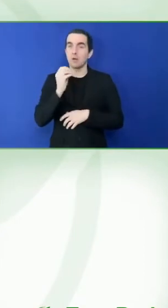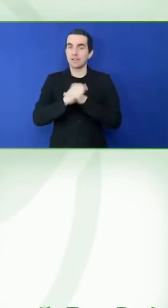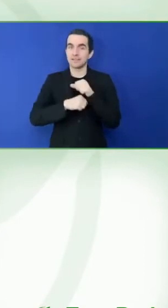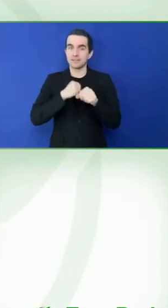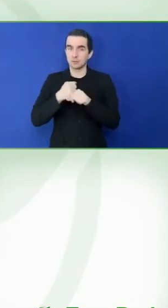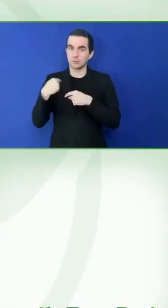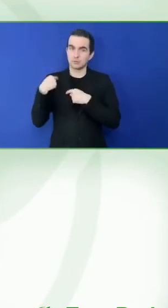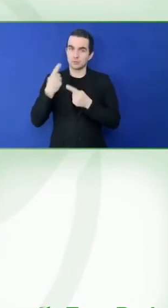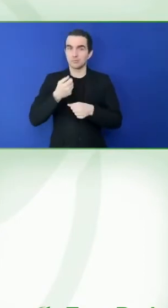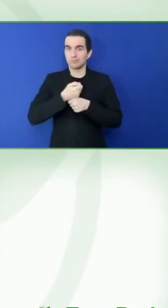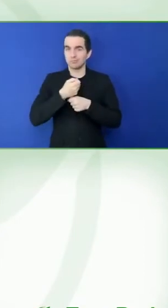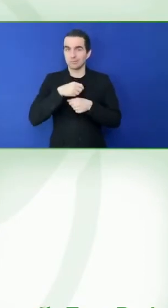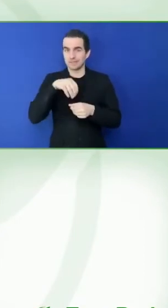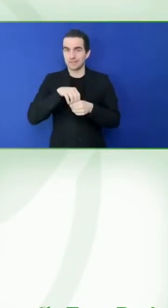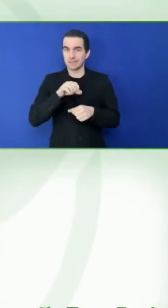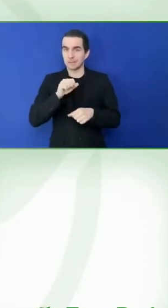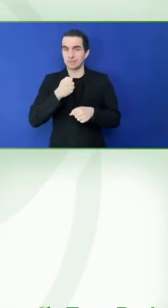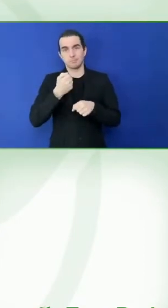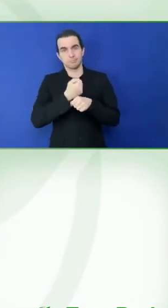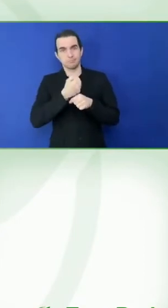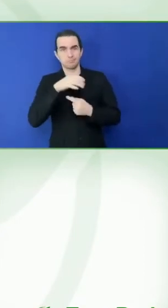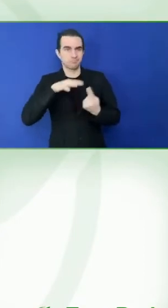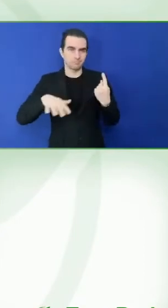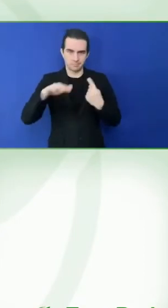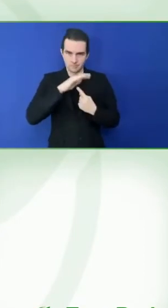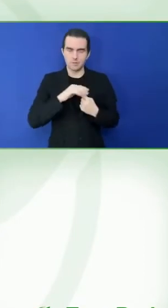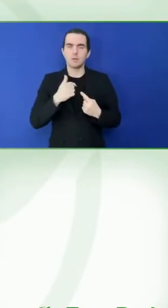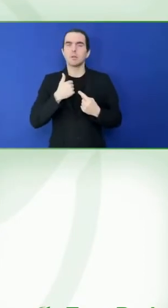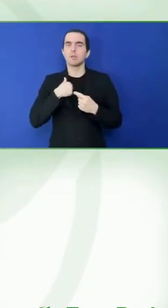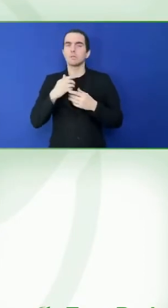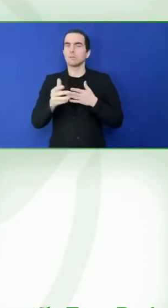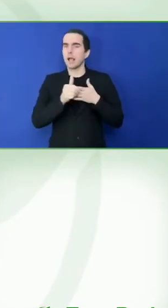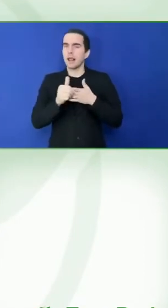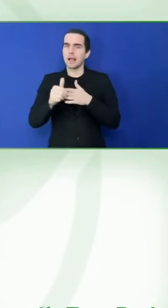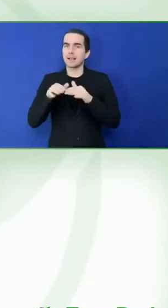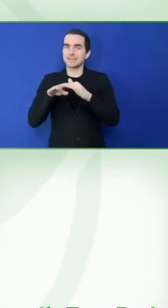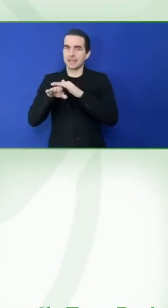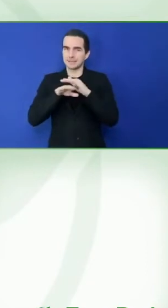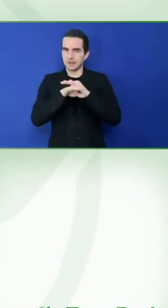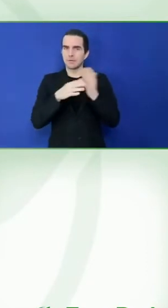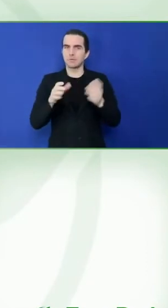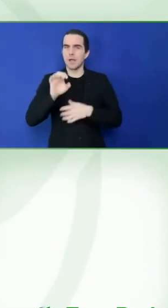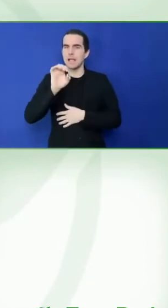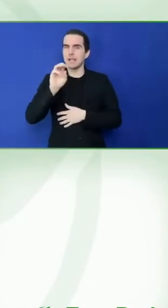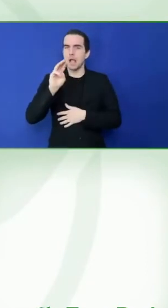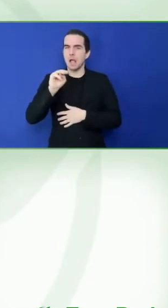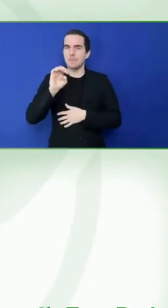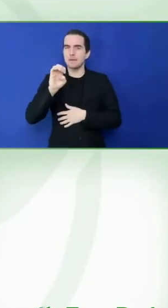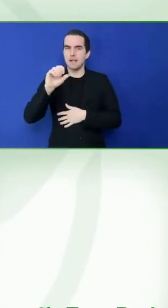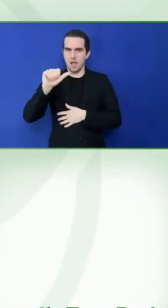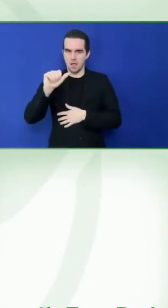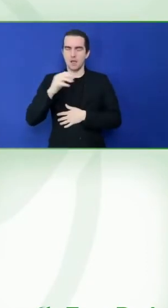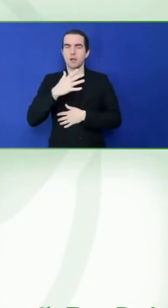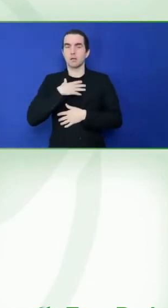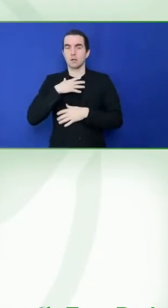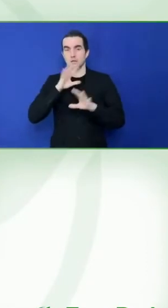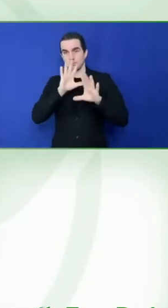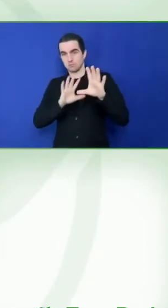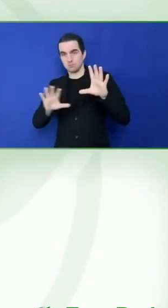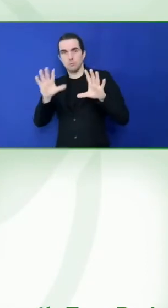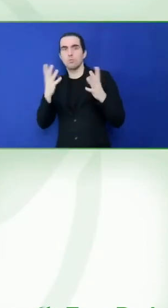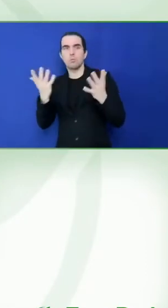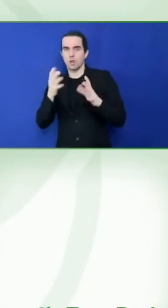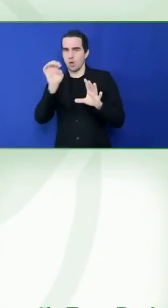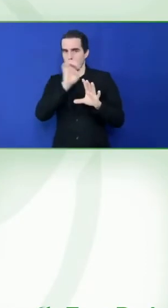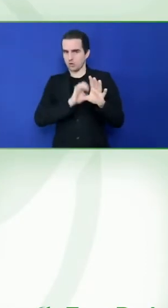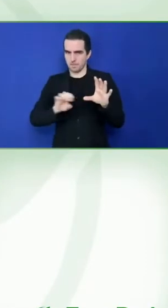terms of engagement in terms of India, so it's sort of EMEA plus. At this time, we are trying to understand what disability means